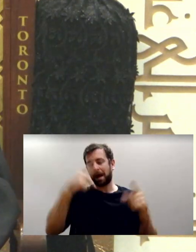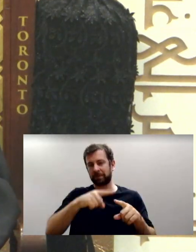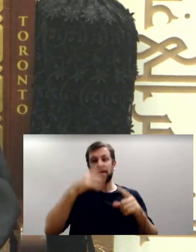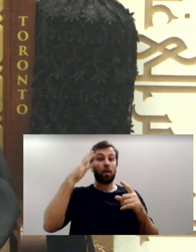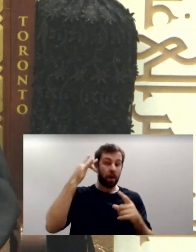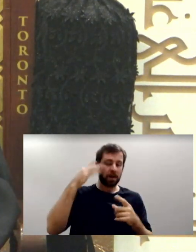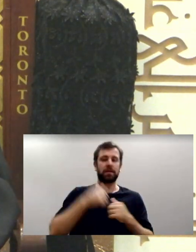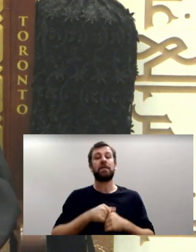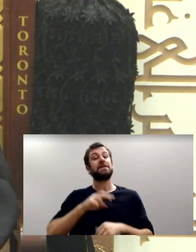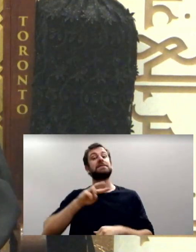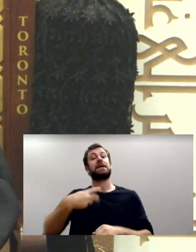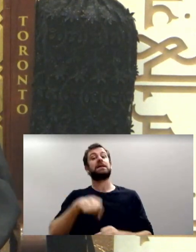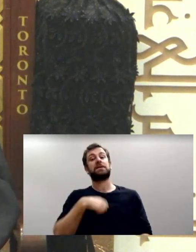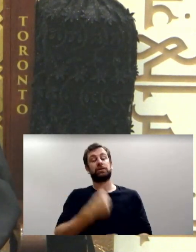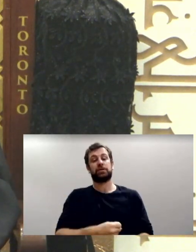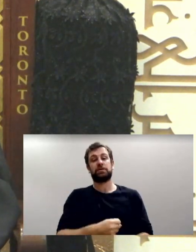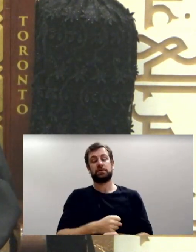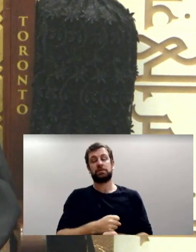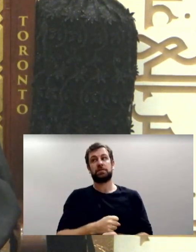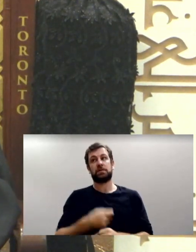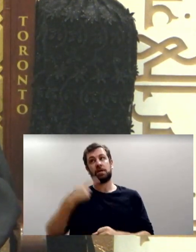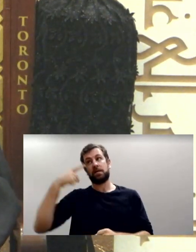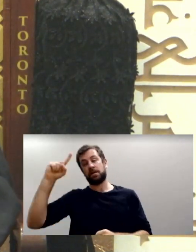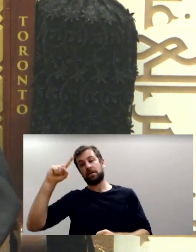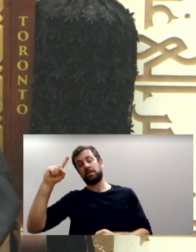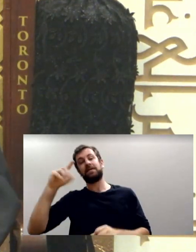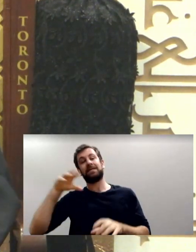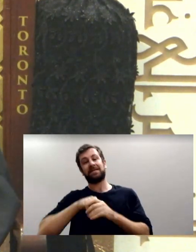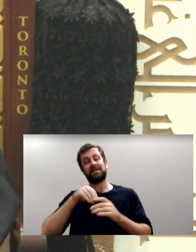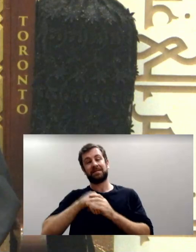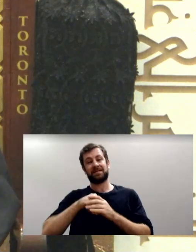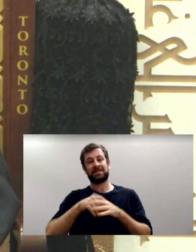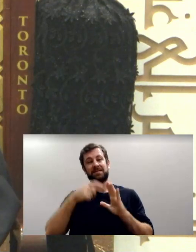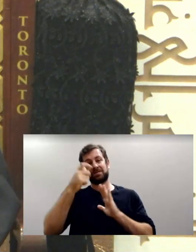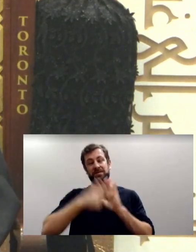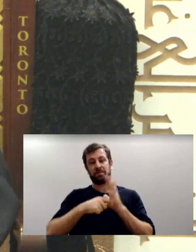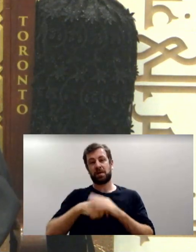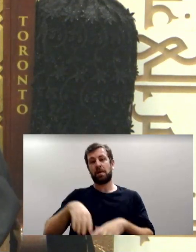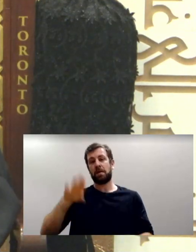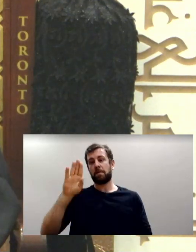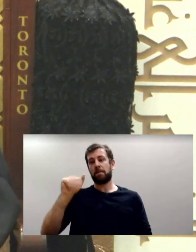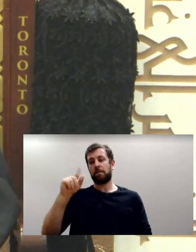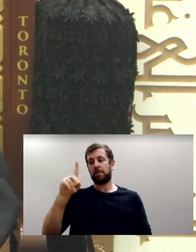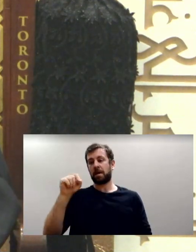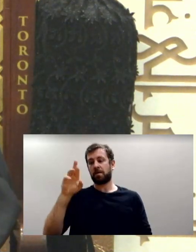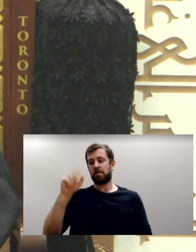the second year, Allah subhanahu wa ta'ala in Surah Baqarah, ayat number 142 and